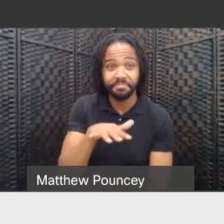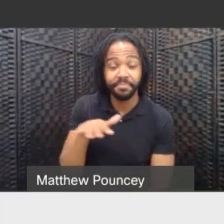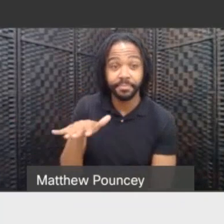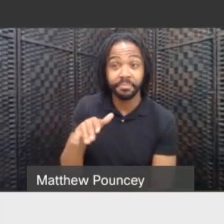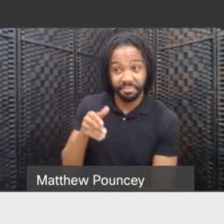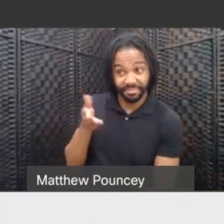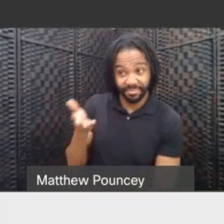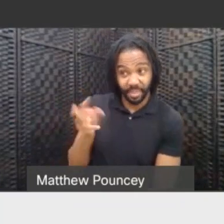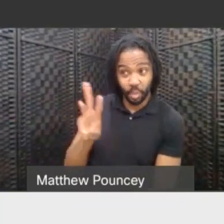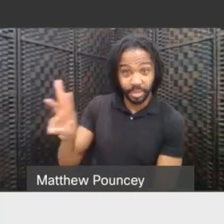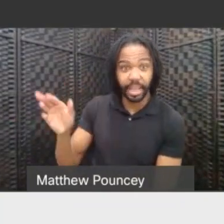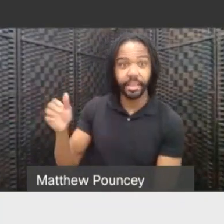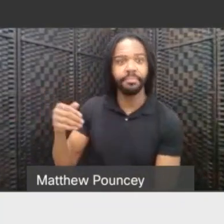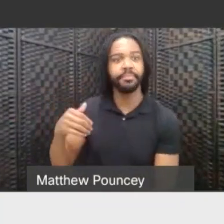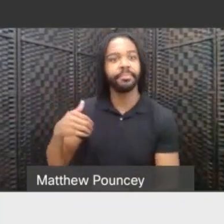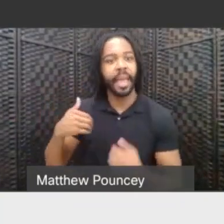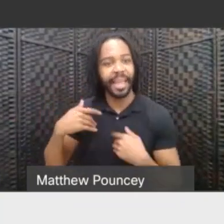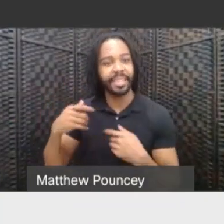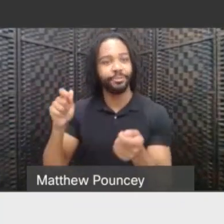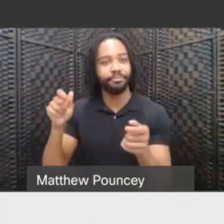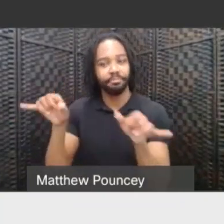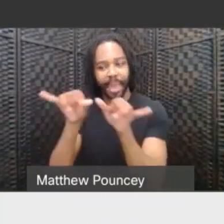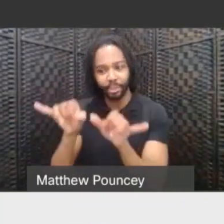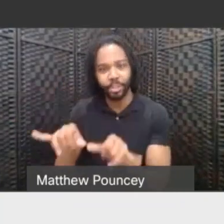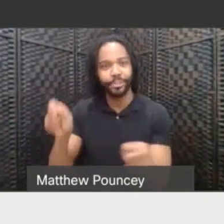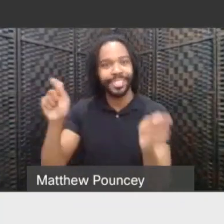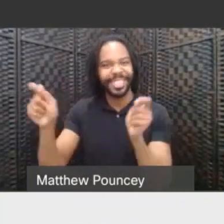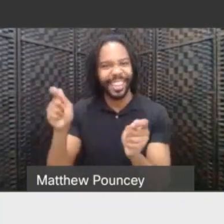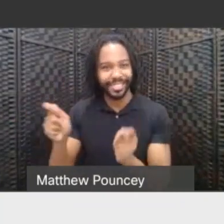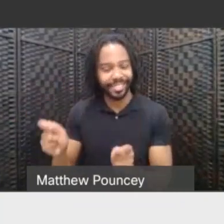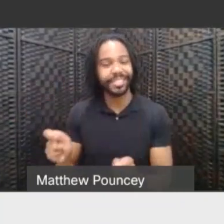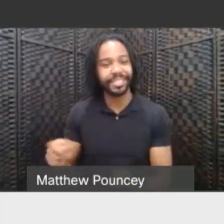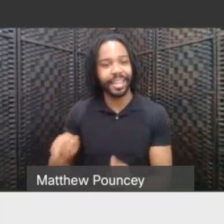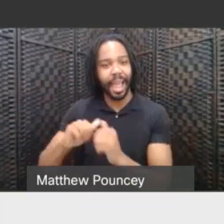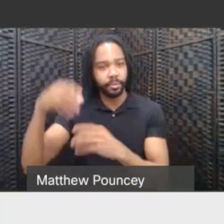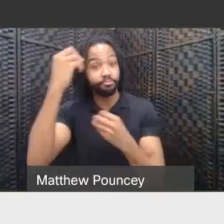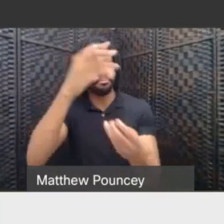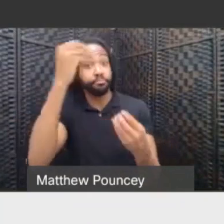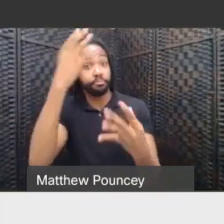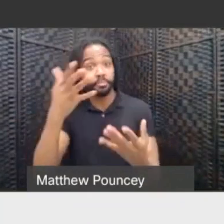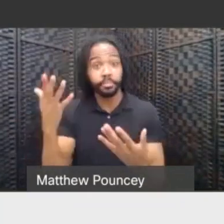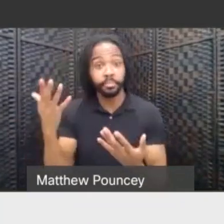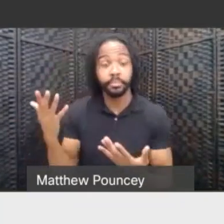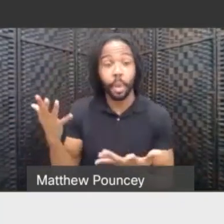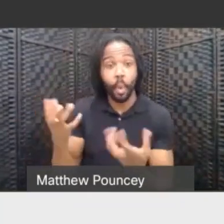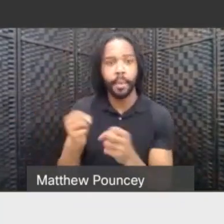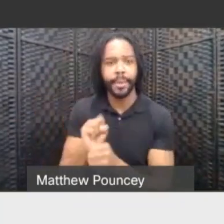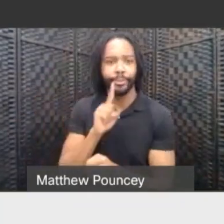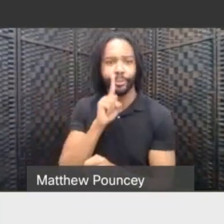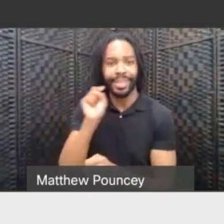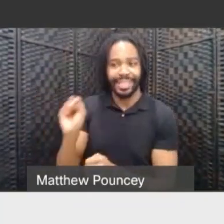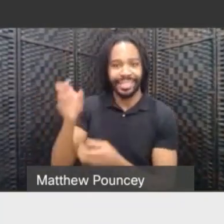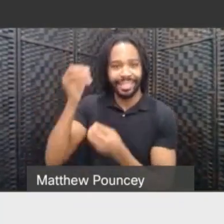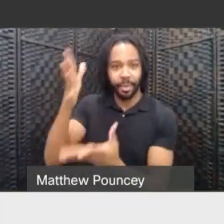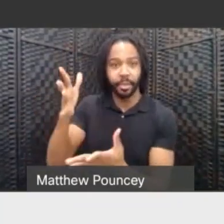They have changed in the key metrics how they report the information to be consistent with the